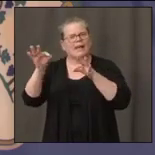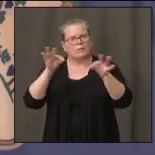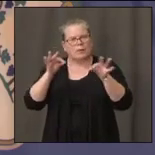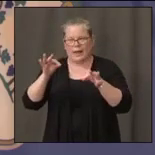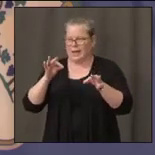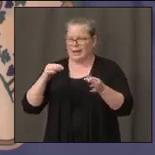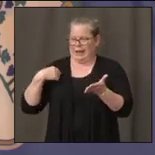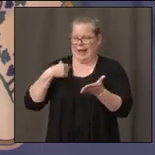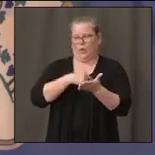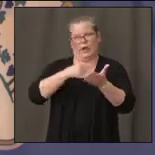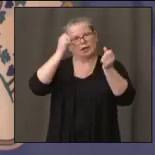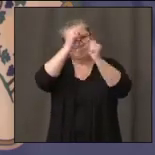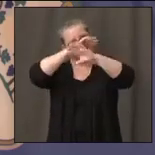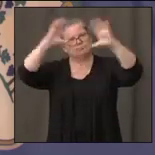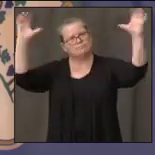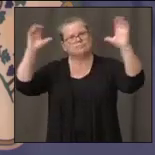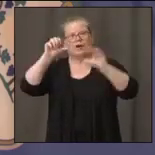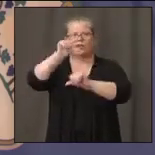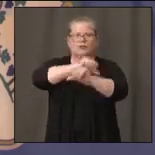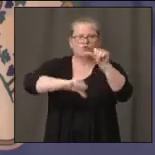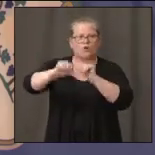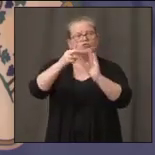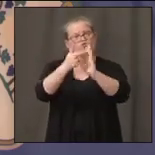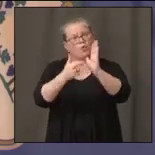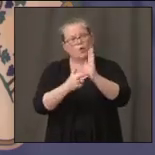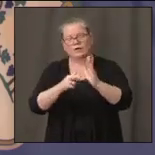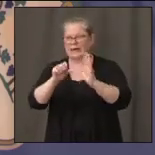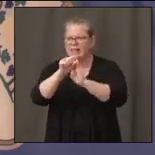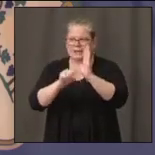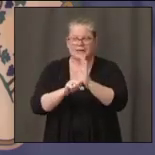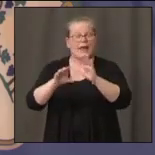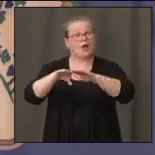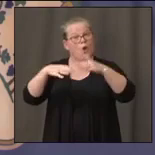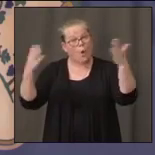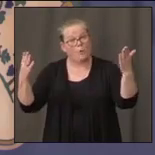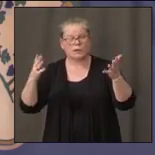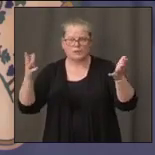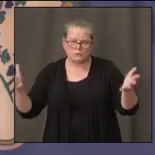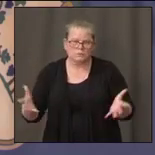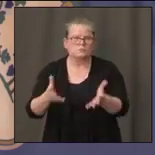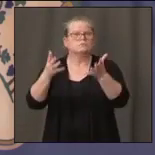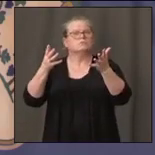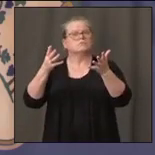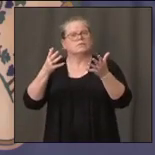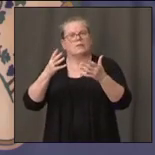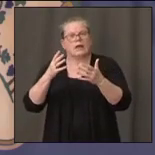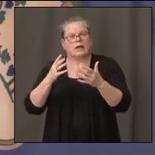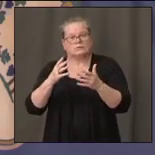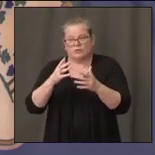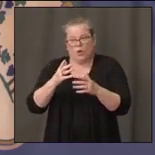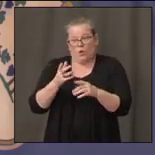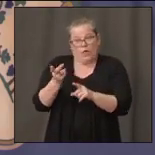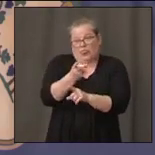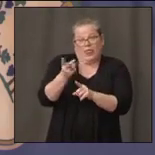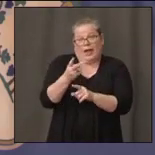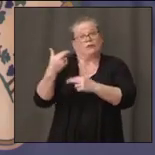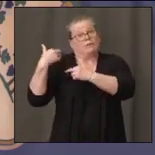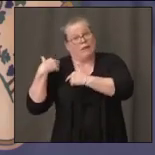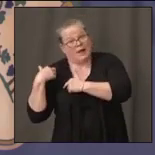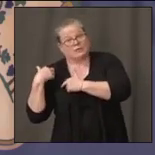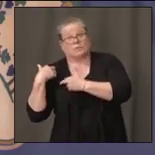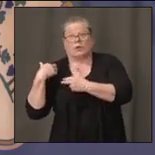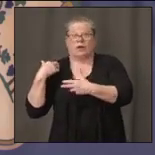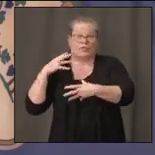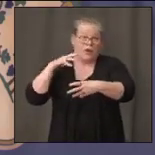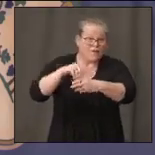how we get the state moving again. They're responsible. They're right on the front line. As you heard, they're also in the front line in terms of enforcing this. It's